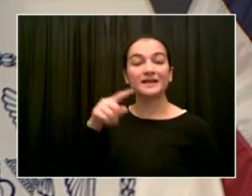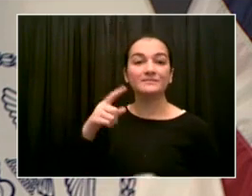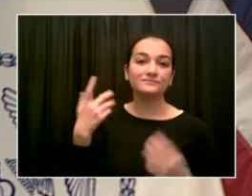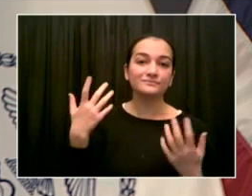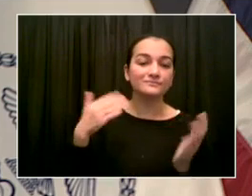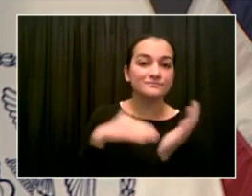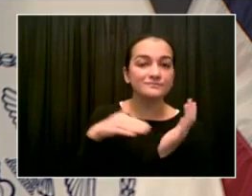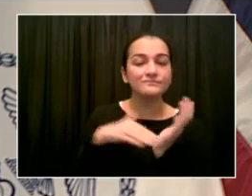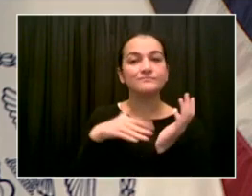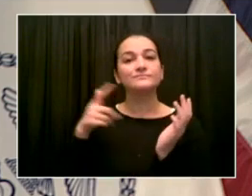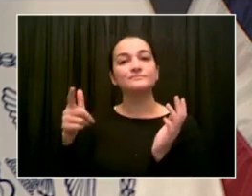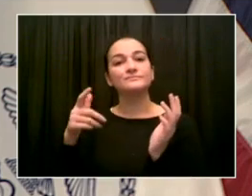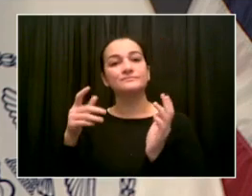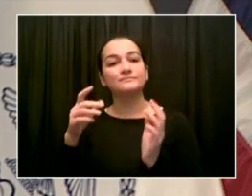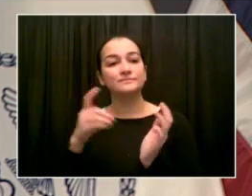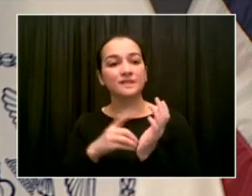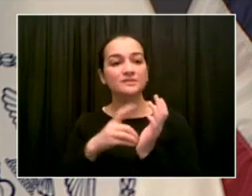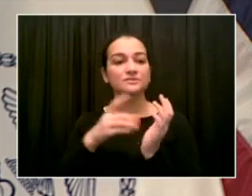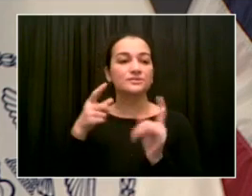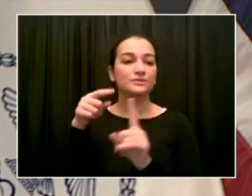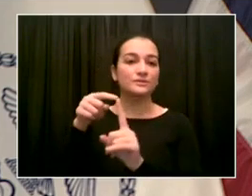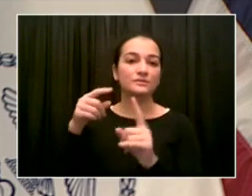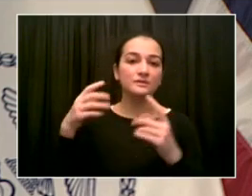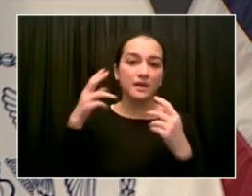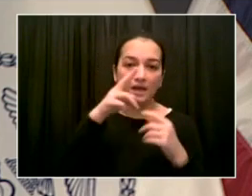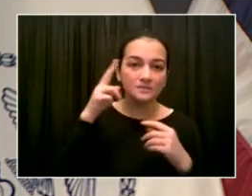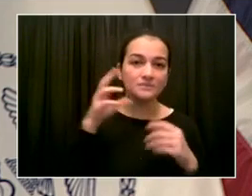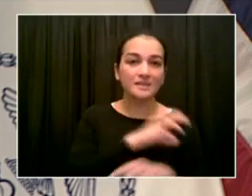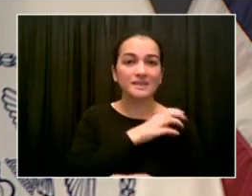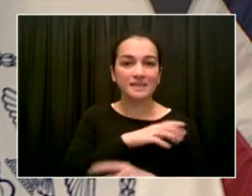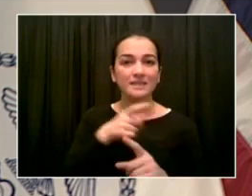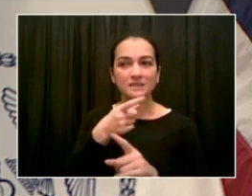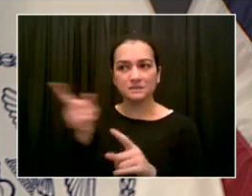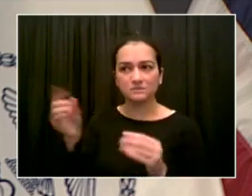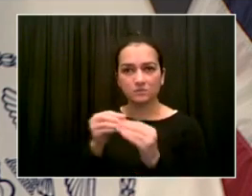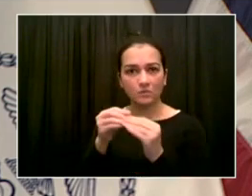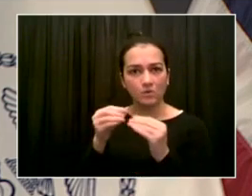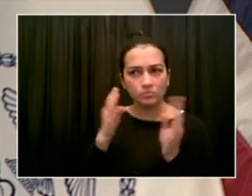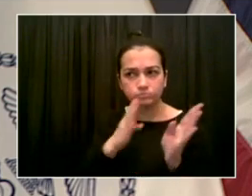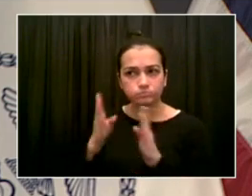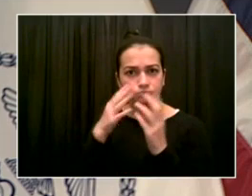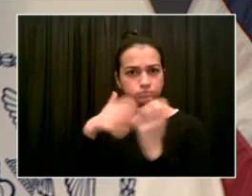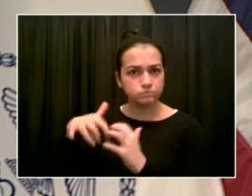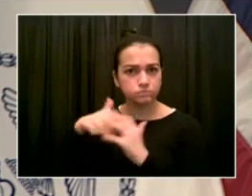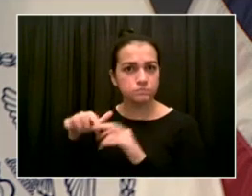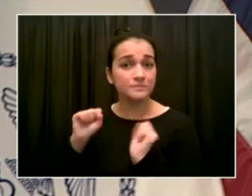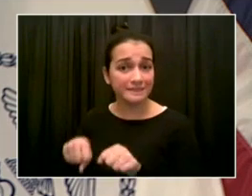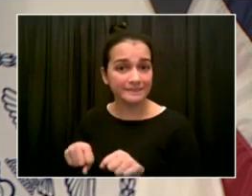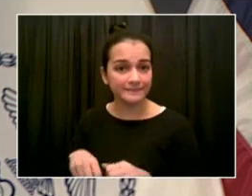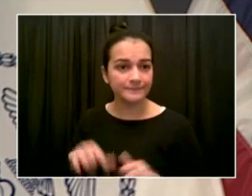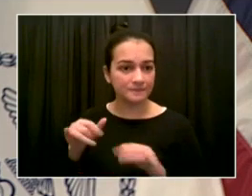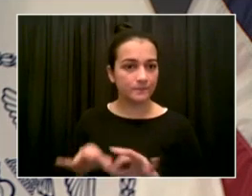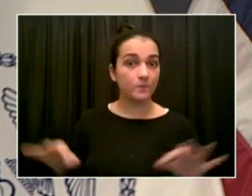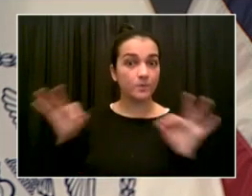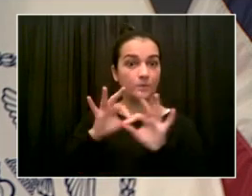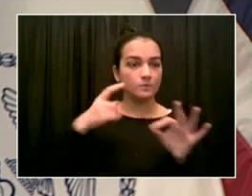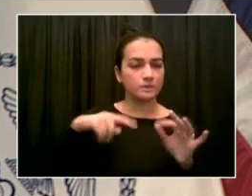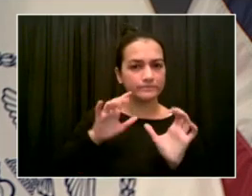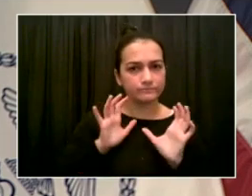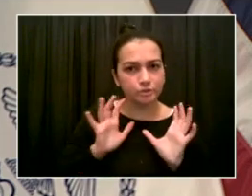We got to double down on it. We got to create urgency around it. This number I talked to you about today, 100,000